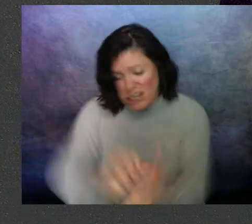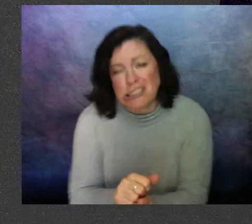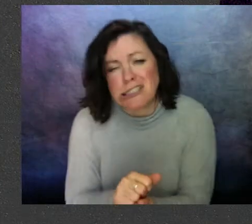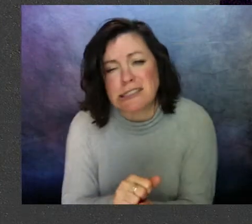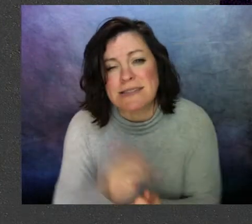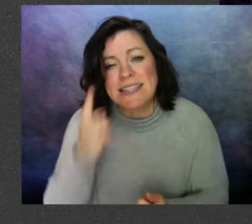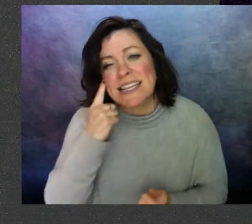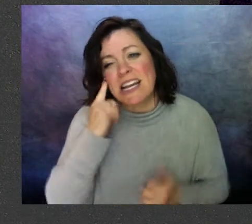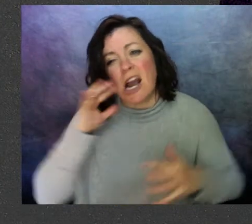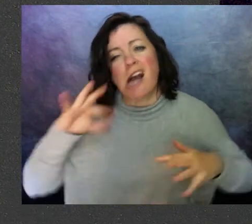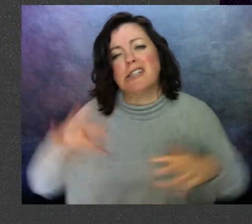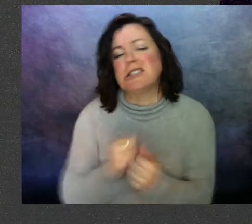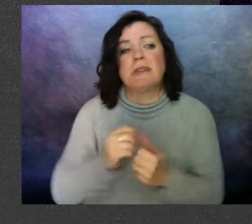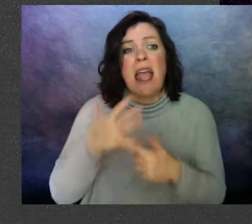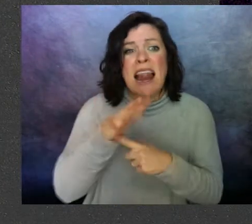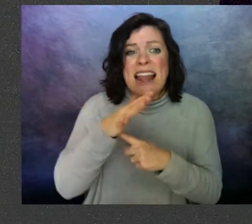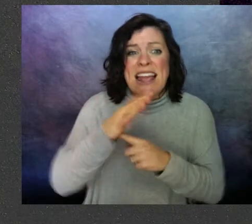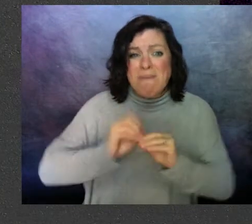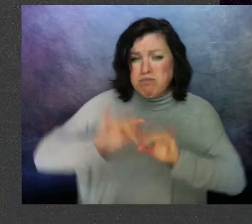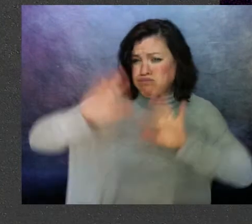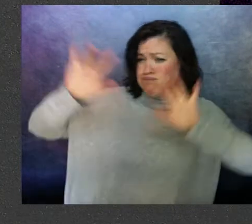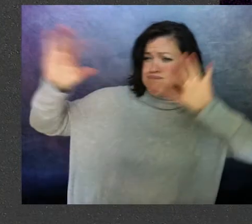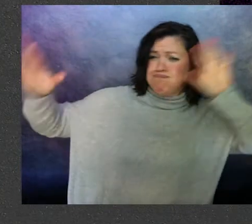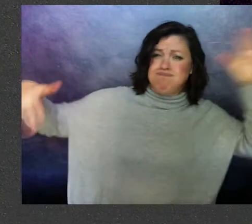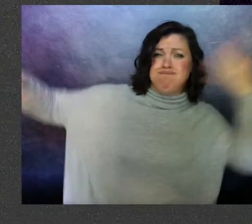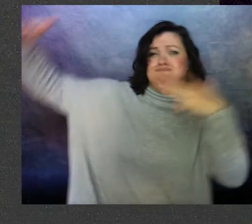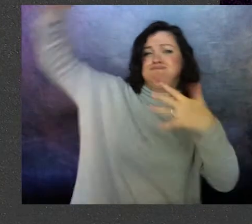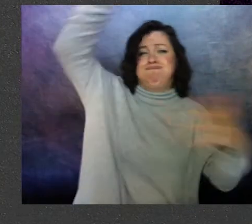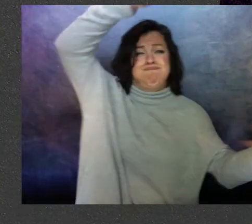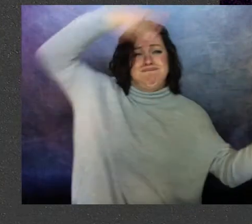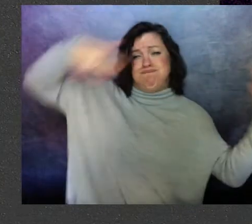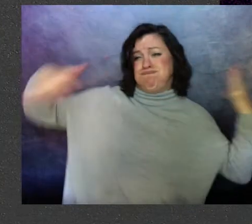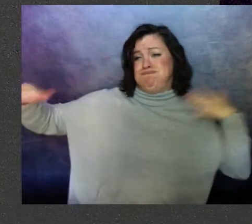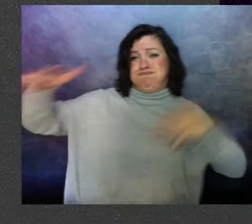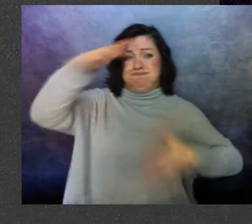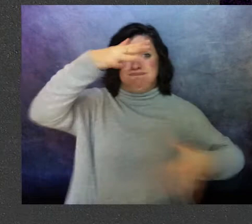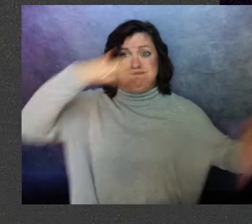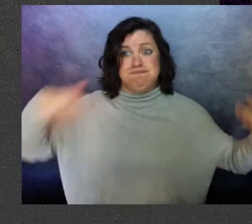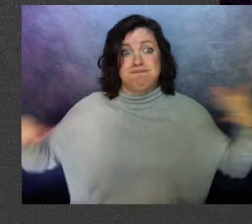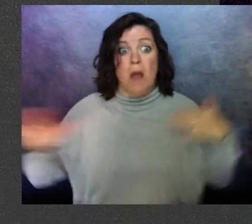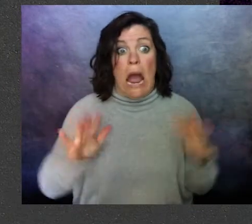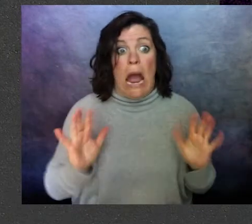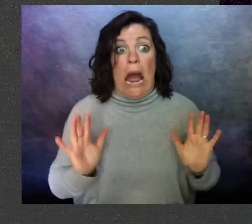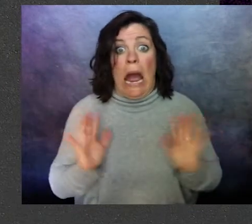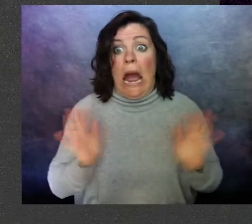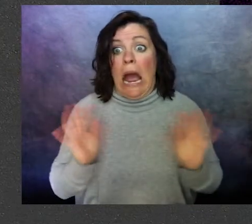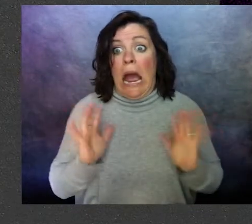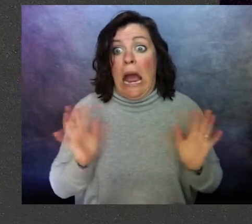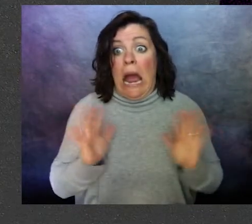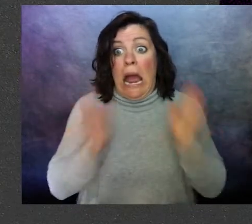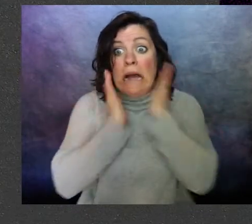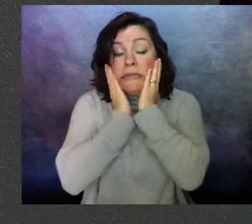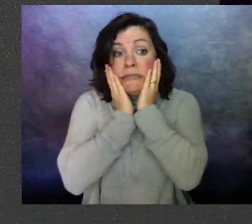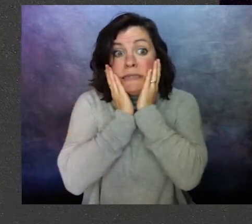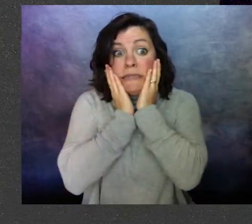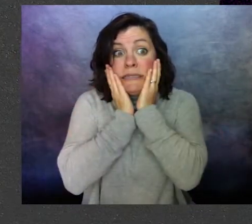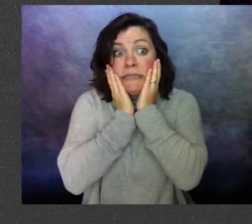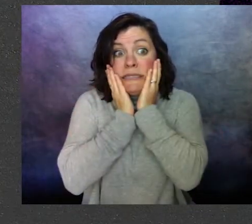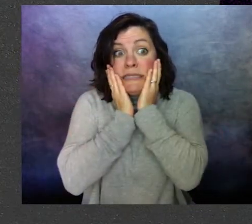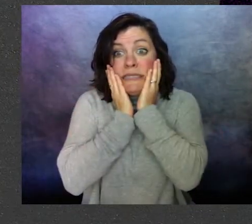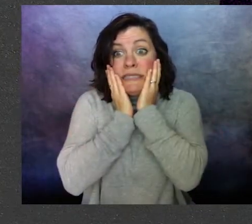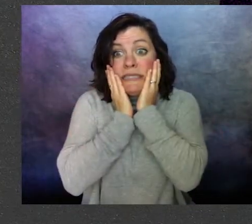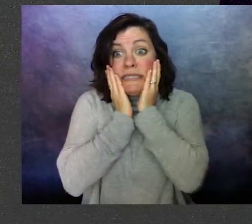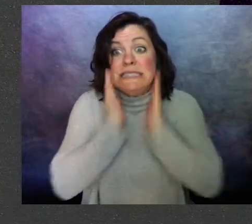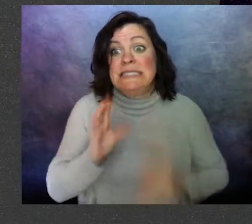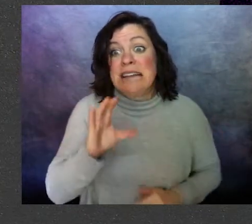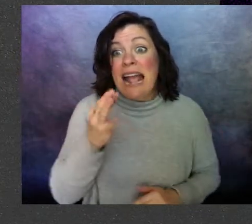crunch. The leaves flew. A strong wind blew them everywhere. Oh, no, said Clifford.